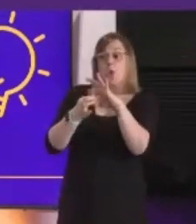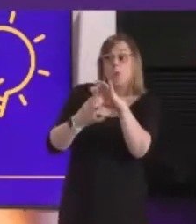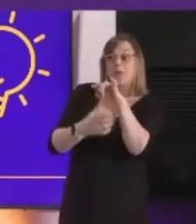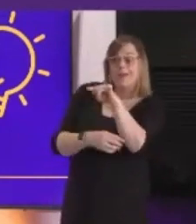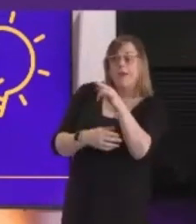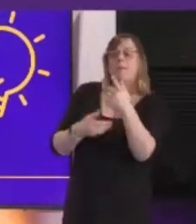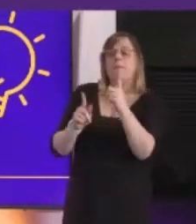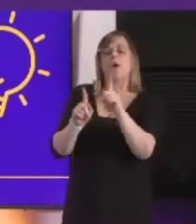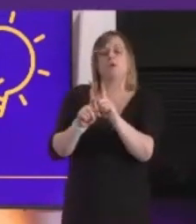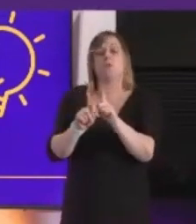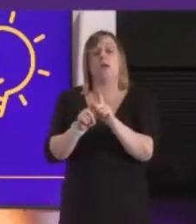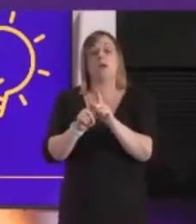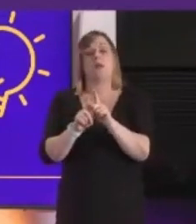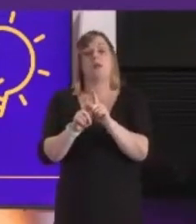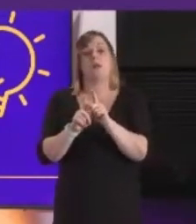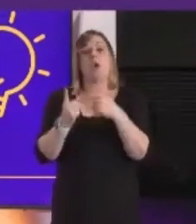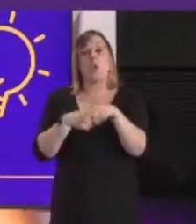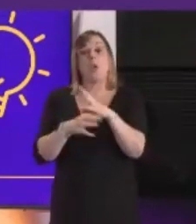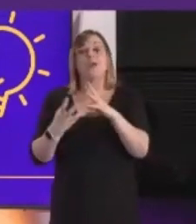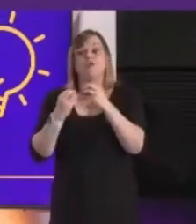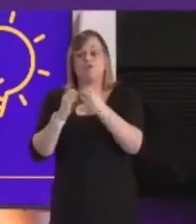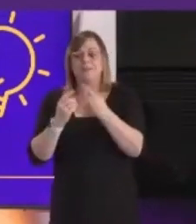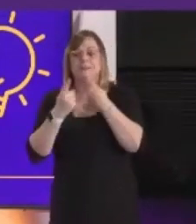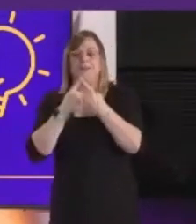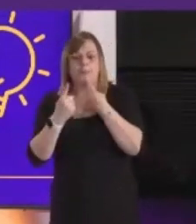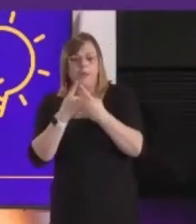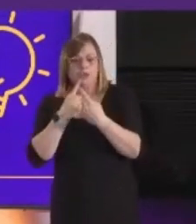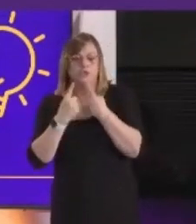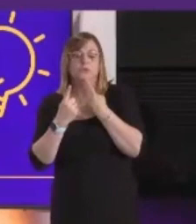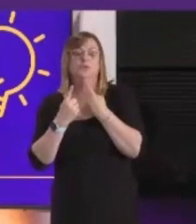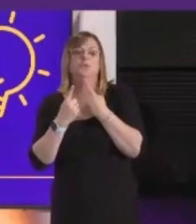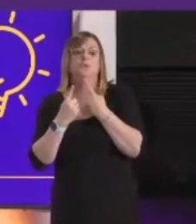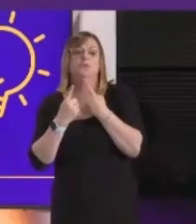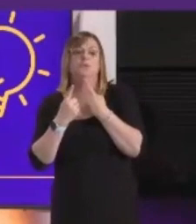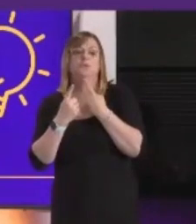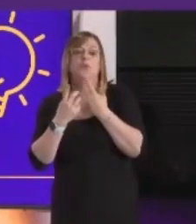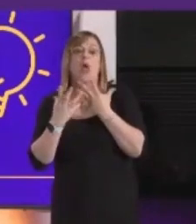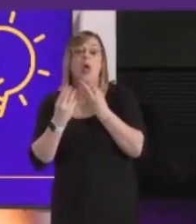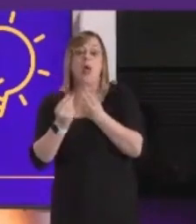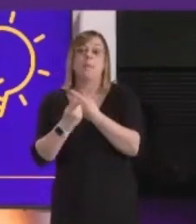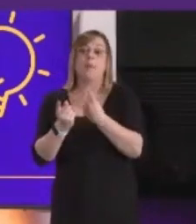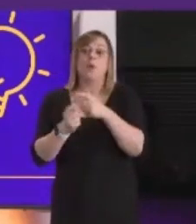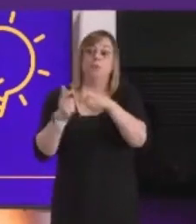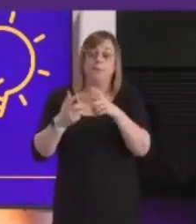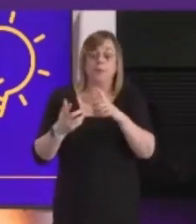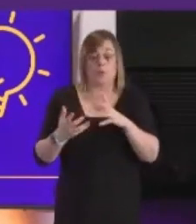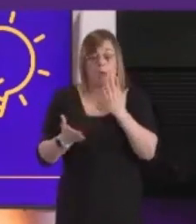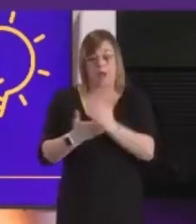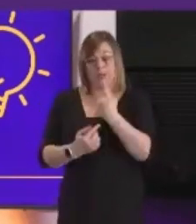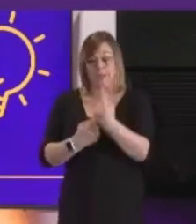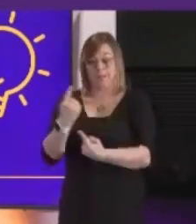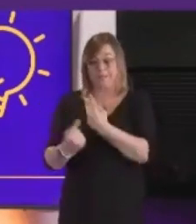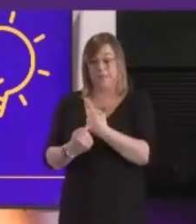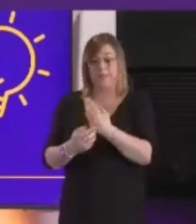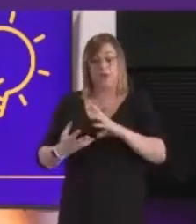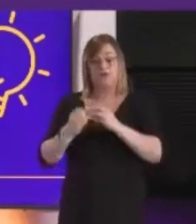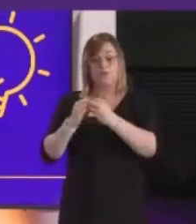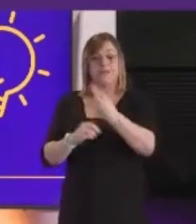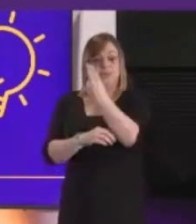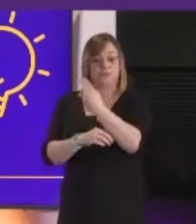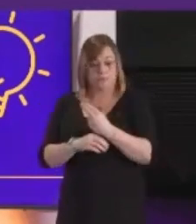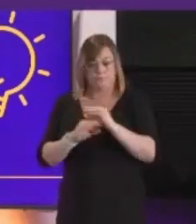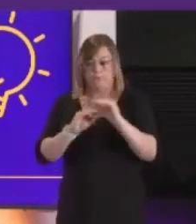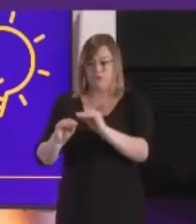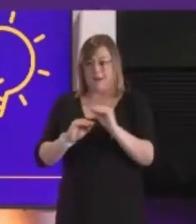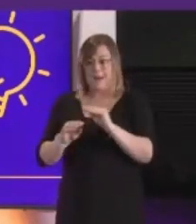but alongside that, we created resources that would help people who are designing training outside of that e-learning